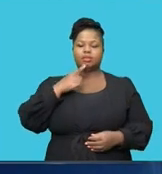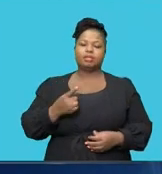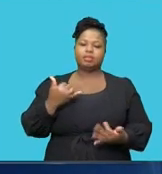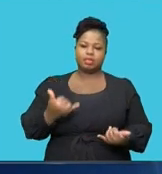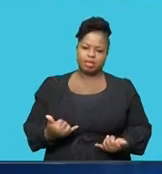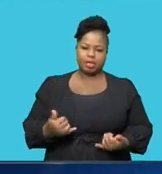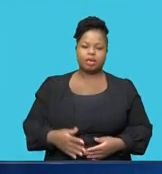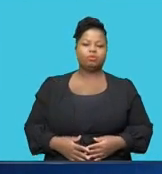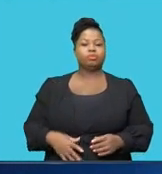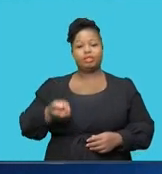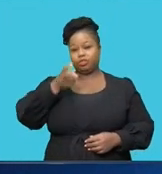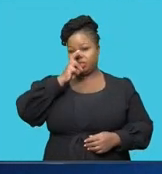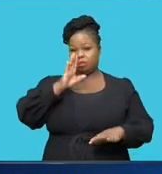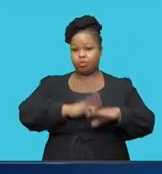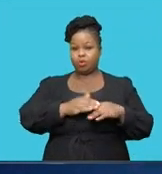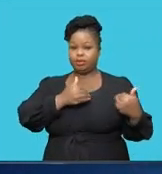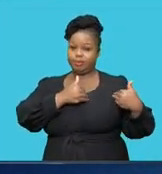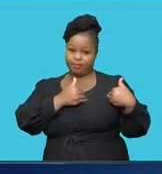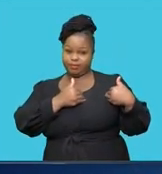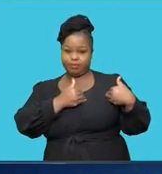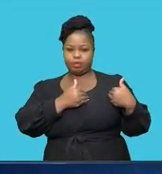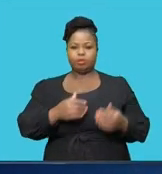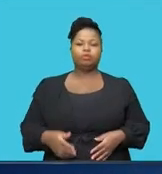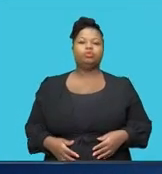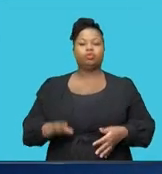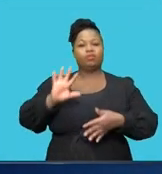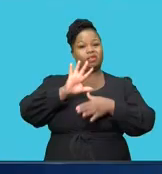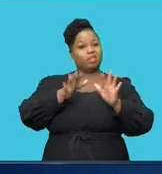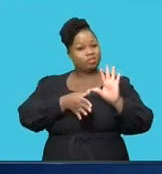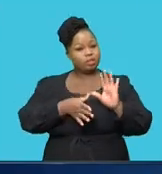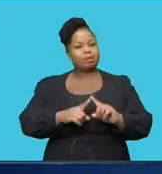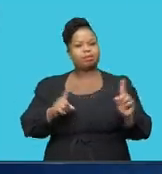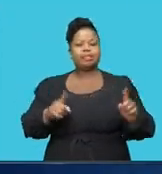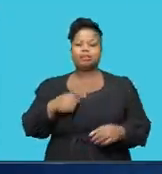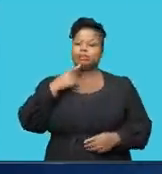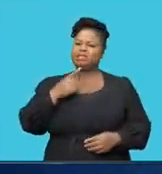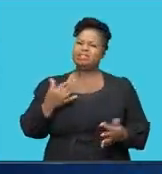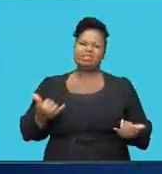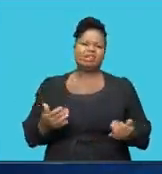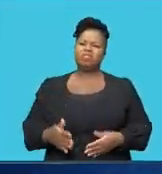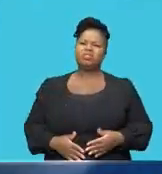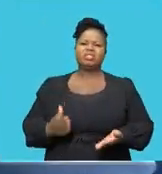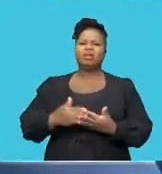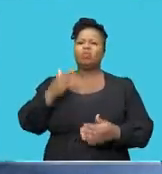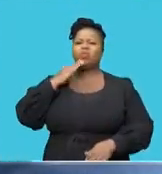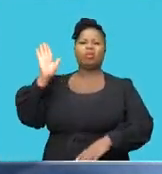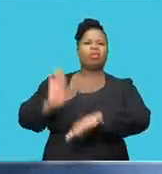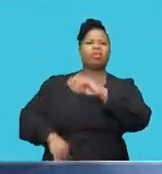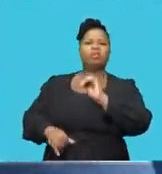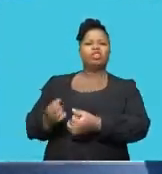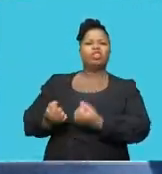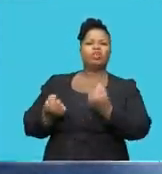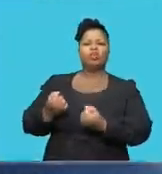baziqiniseke kakhulu ezoqinisekisa ukuphepha kwengqalazinda kodwa ukhale kakhulu ngokwenza kancane kwabezobulungiswa